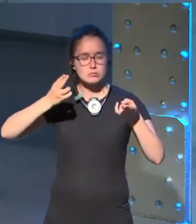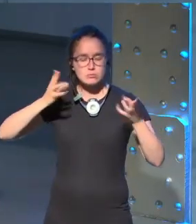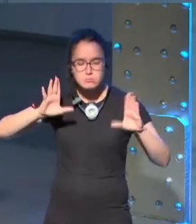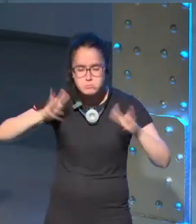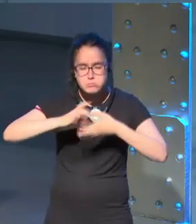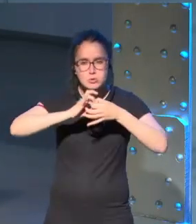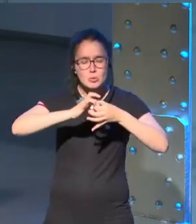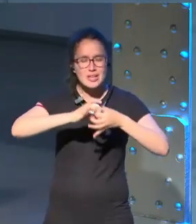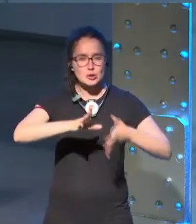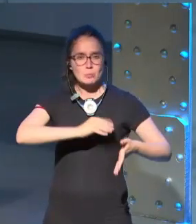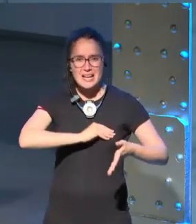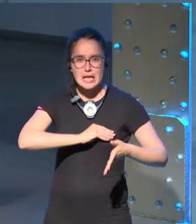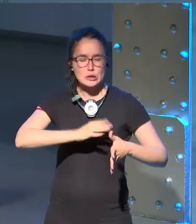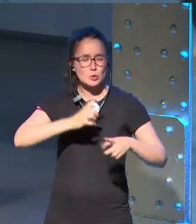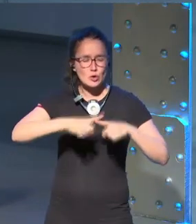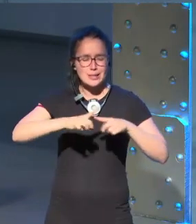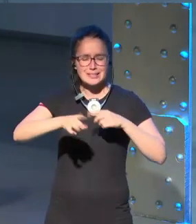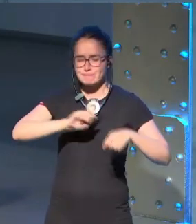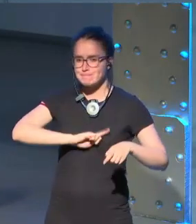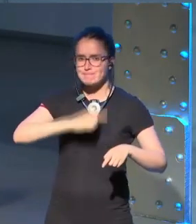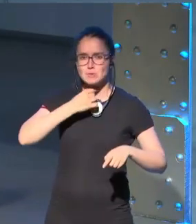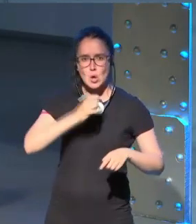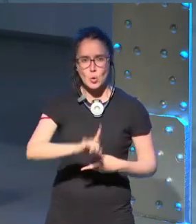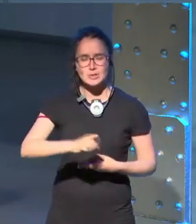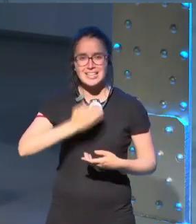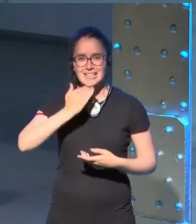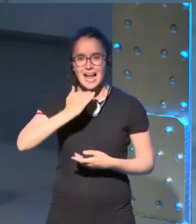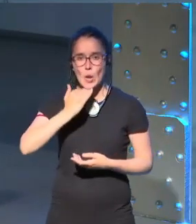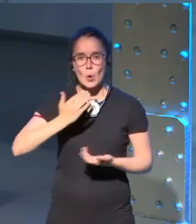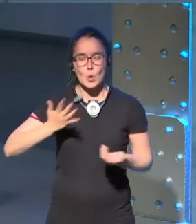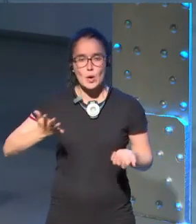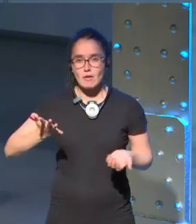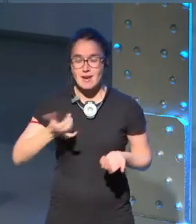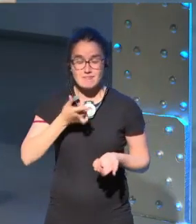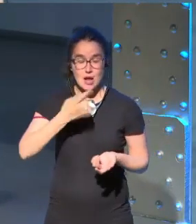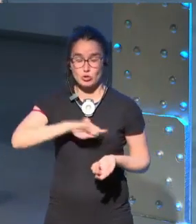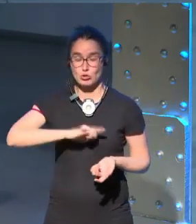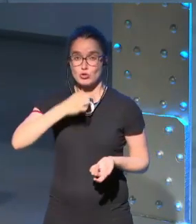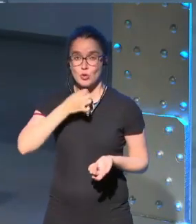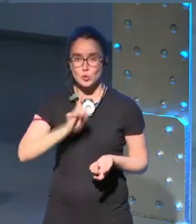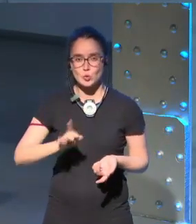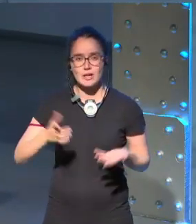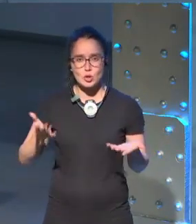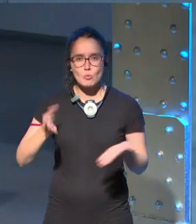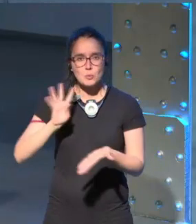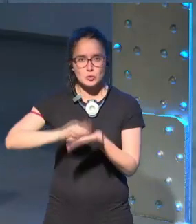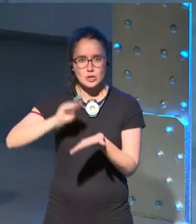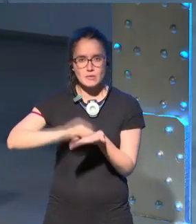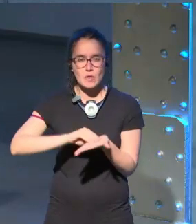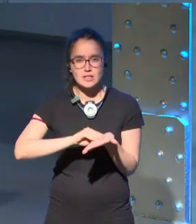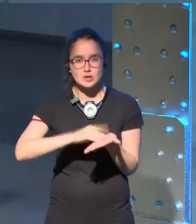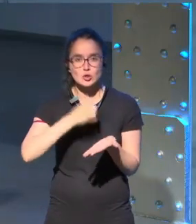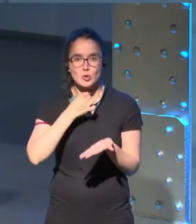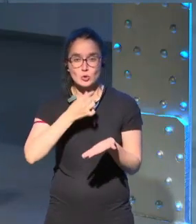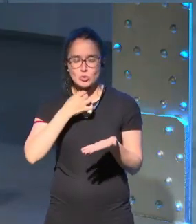we're to some extent tribal creatures. And there's a good side, a natural side to that. We like to be with people who share our view